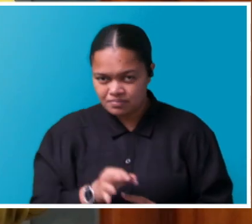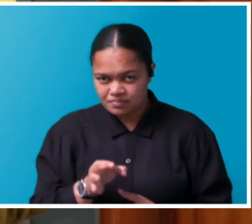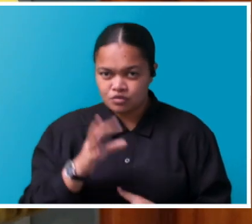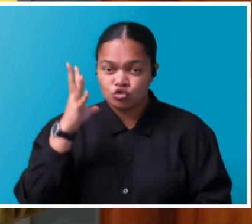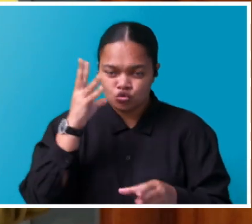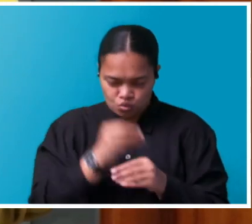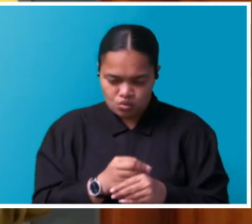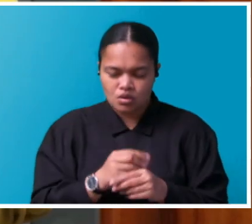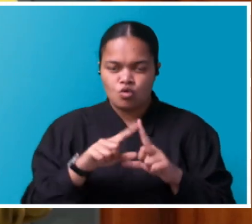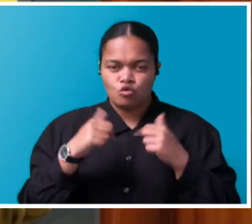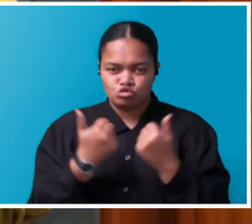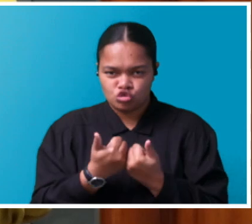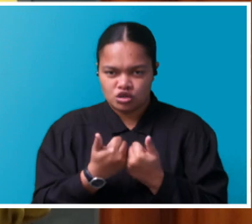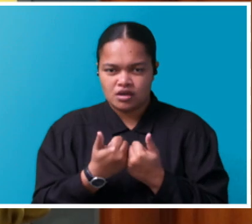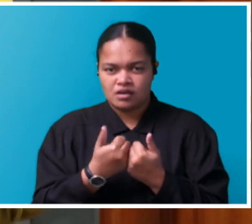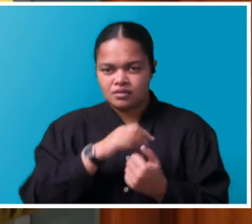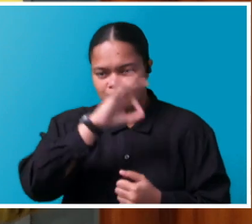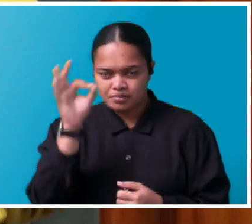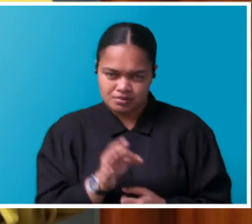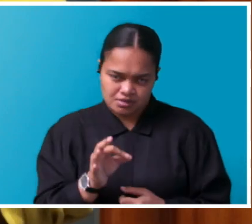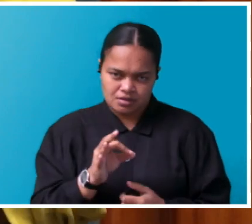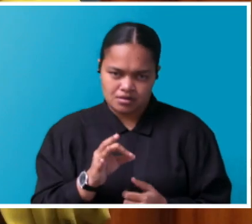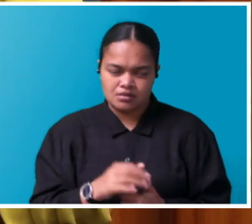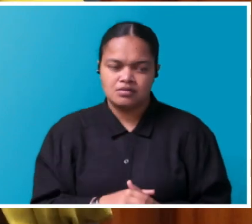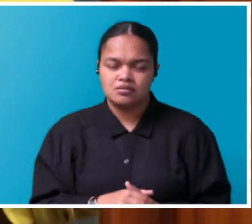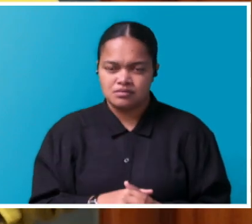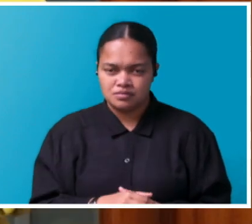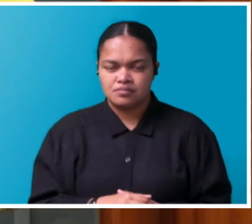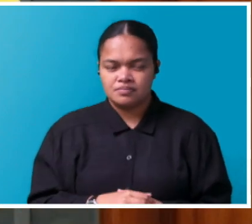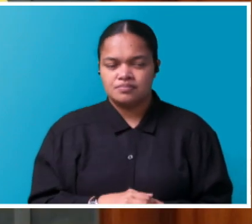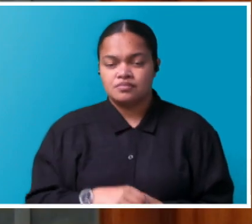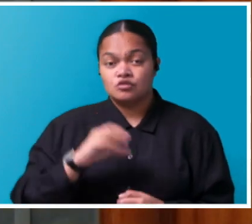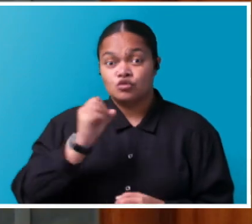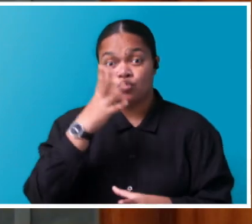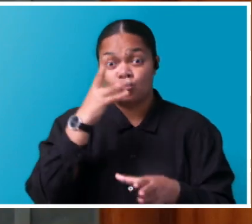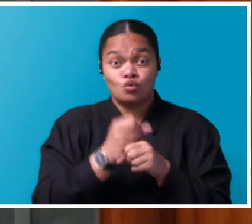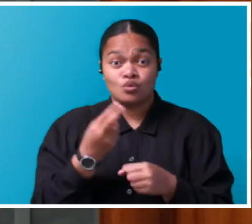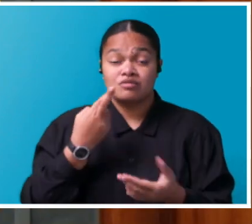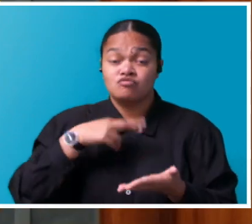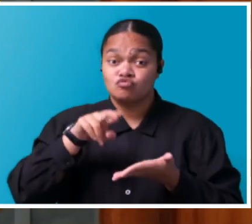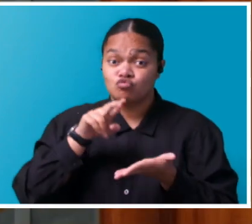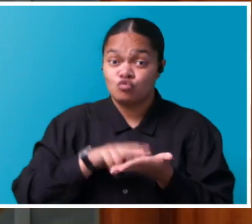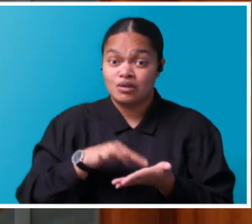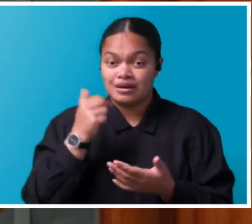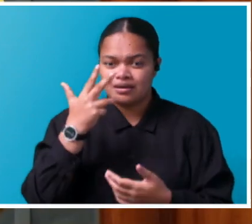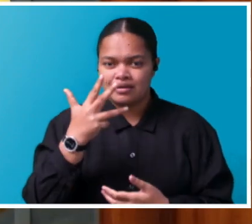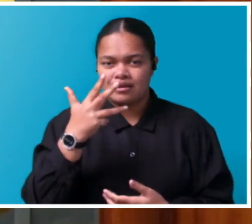volume of 2.5 million emission reduction units. The total recorded